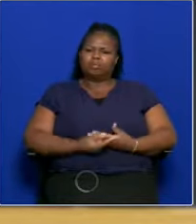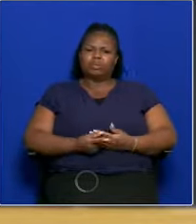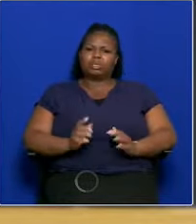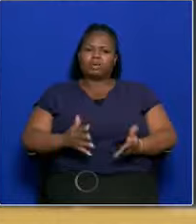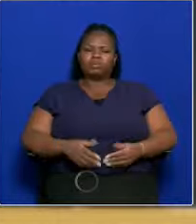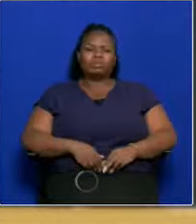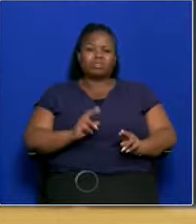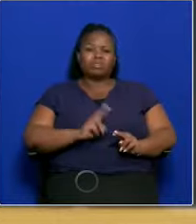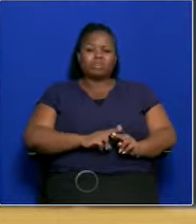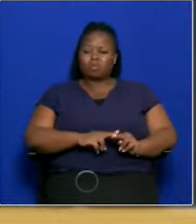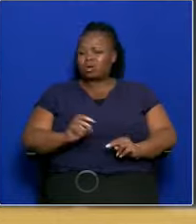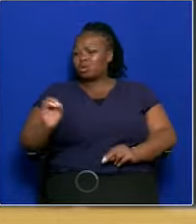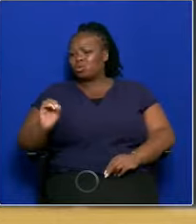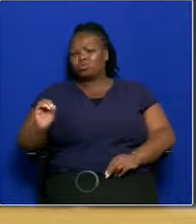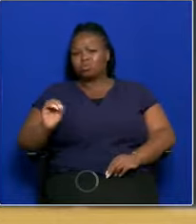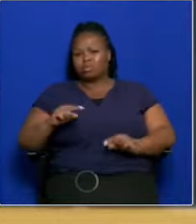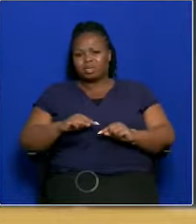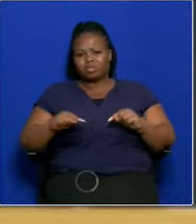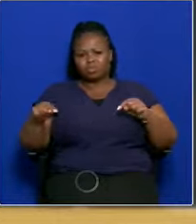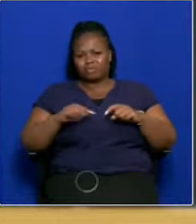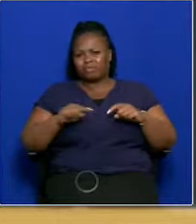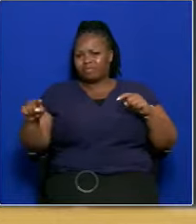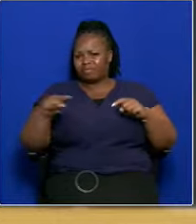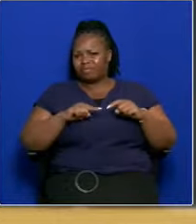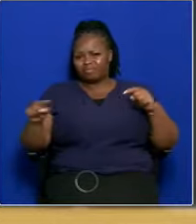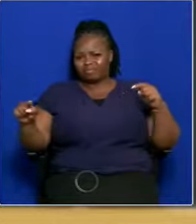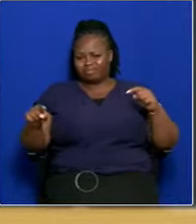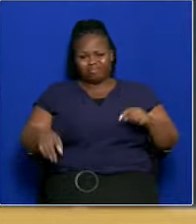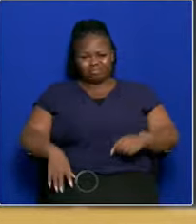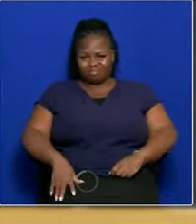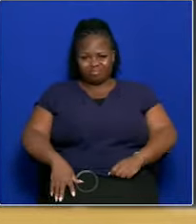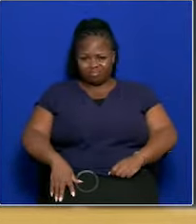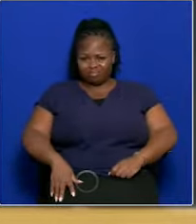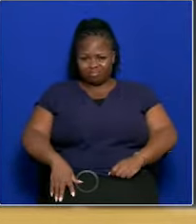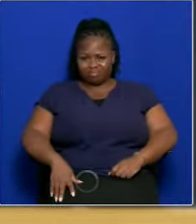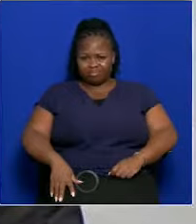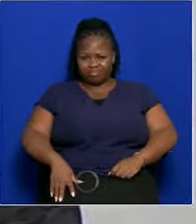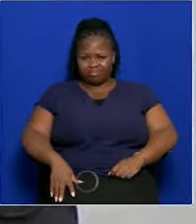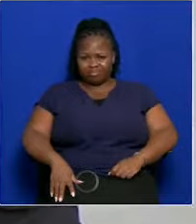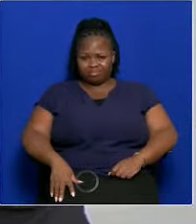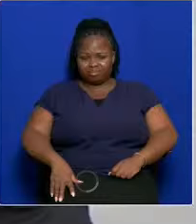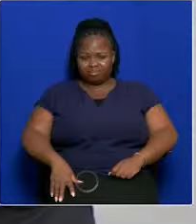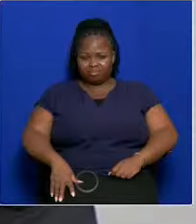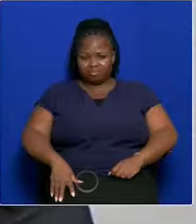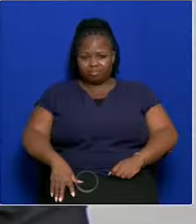October are significantly far apart.